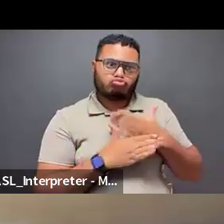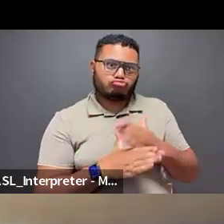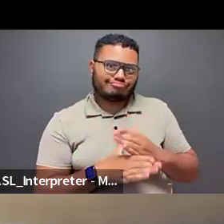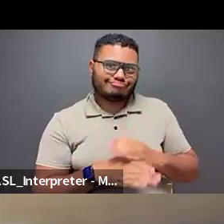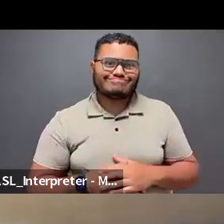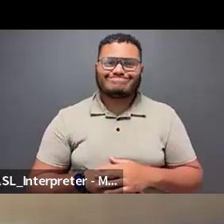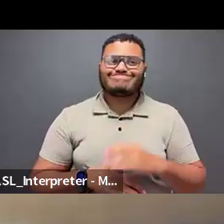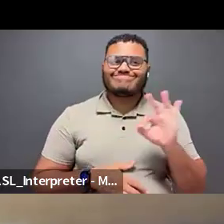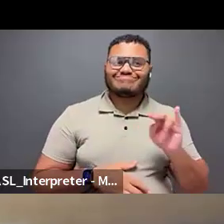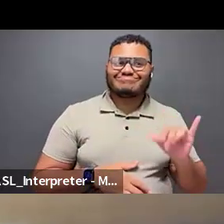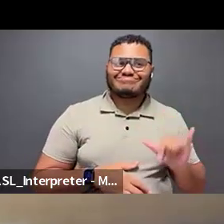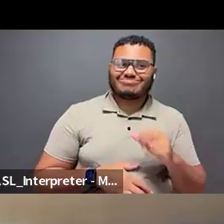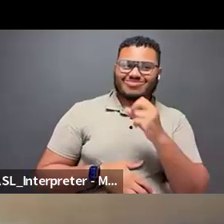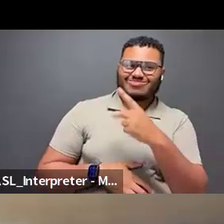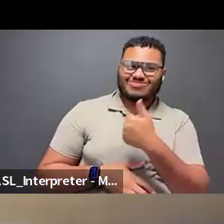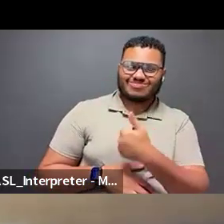Okay.